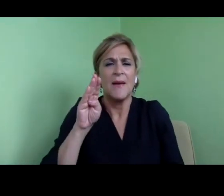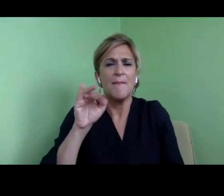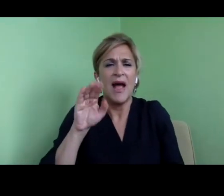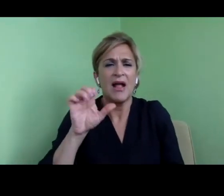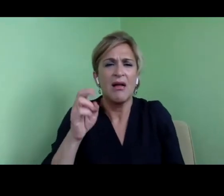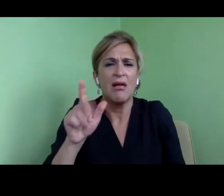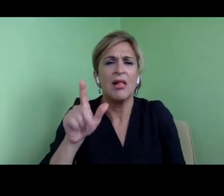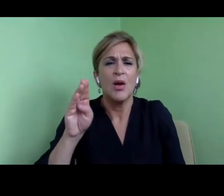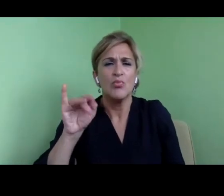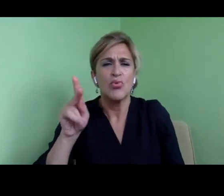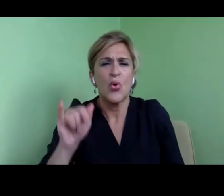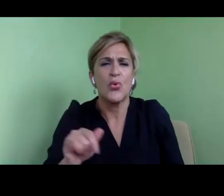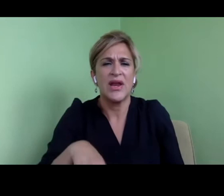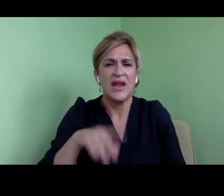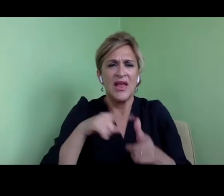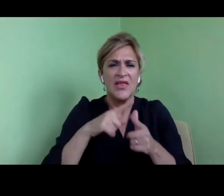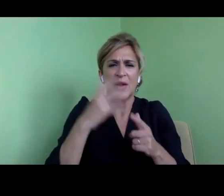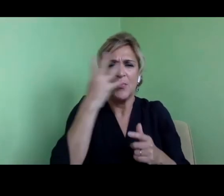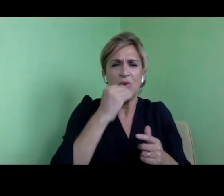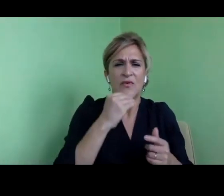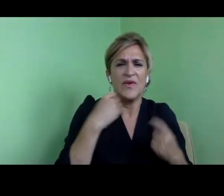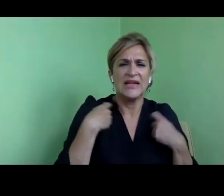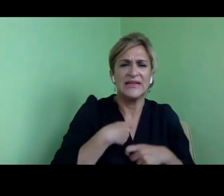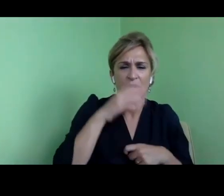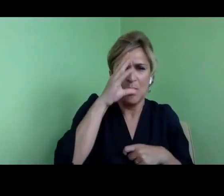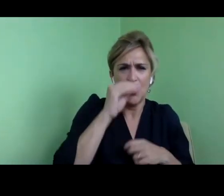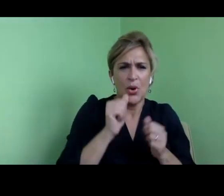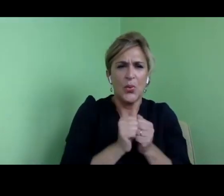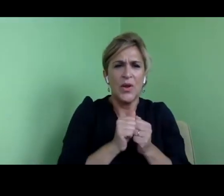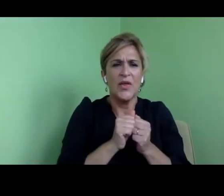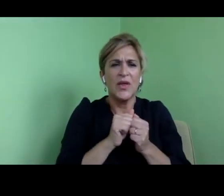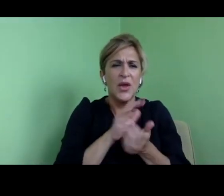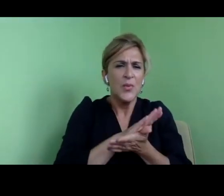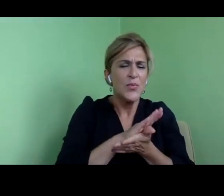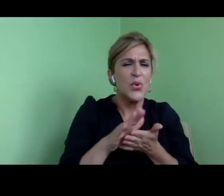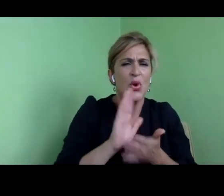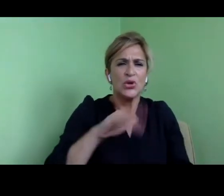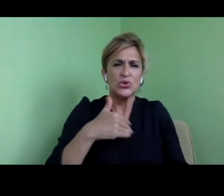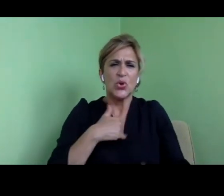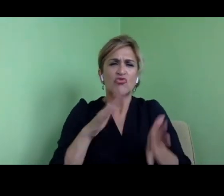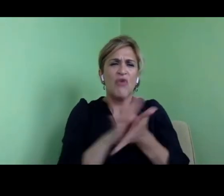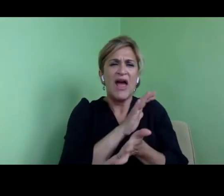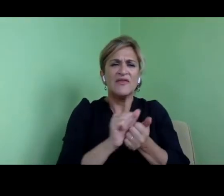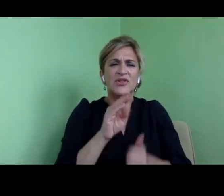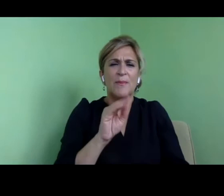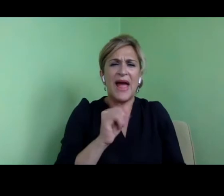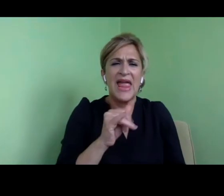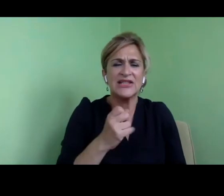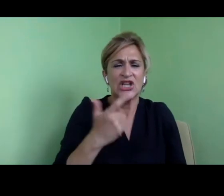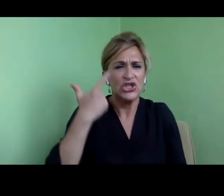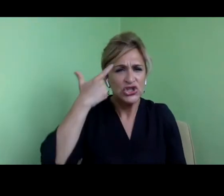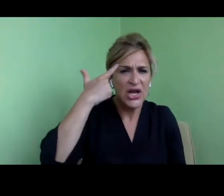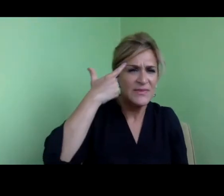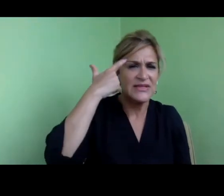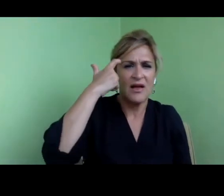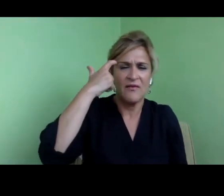Garage, a beautiful Latino boy with pure soul ravaged by AIDS, shot himself in the head